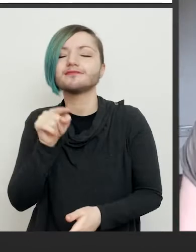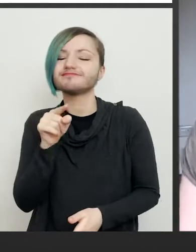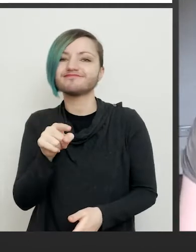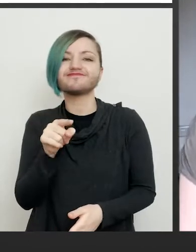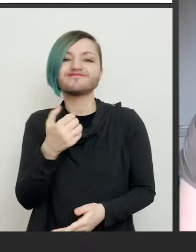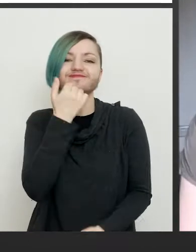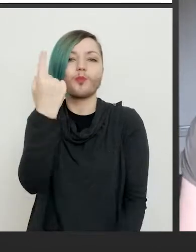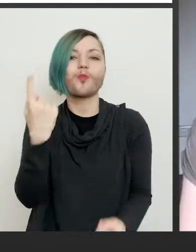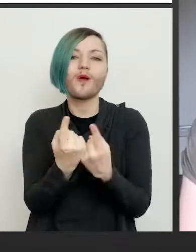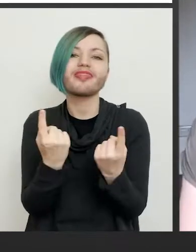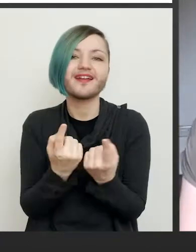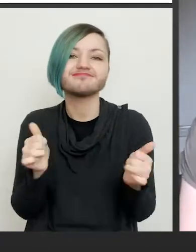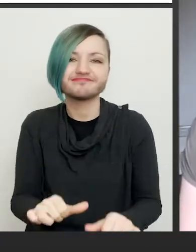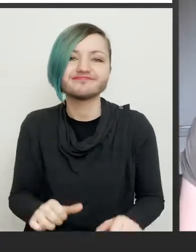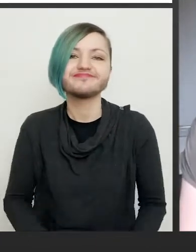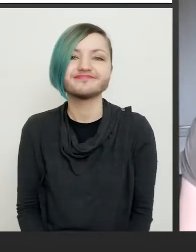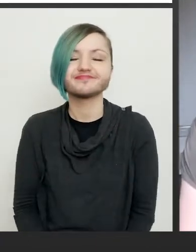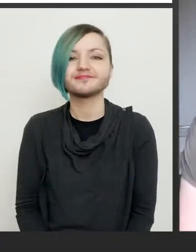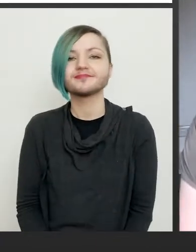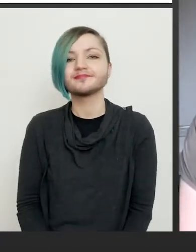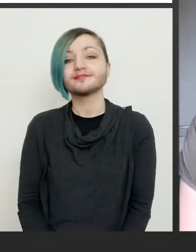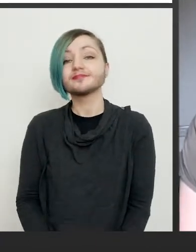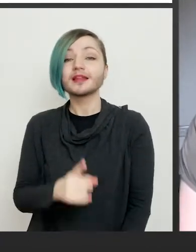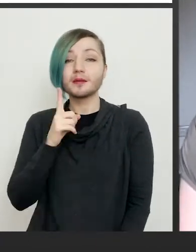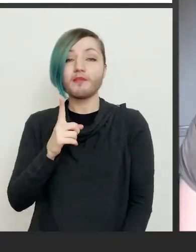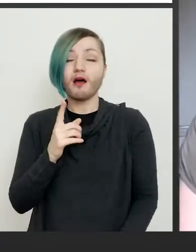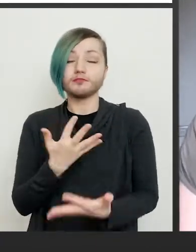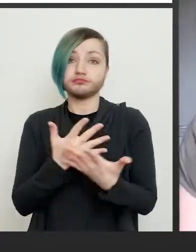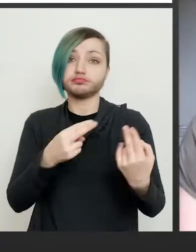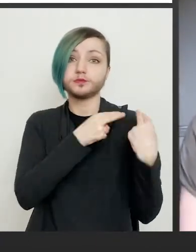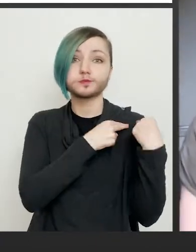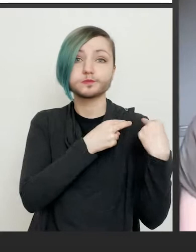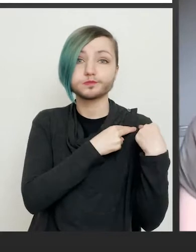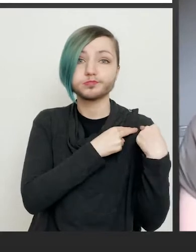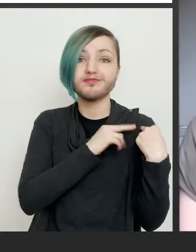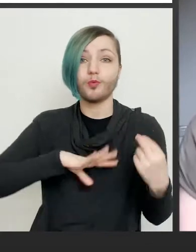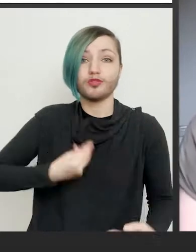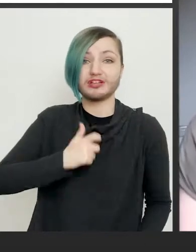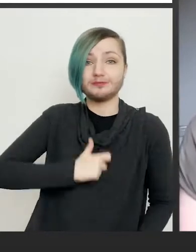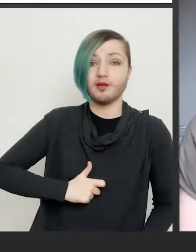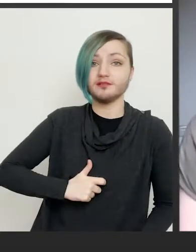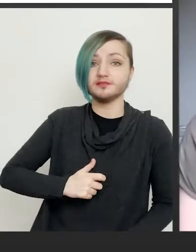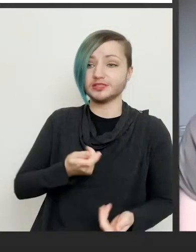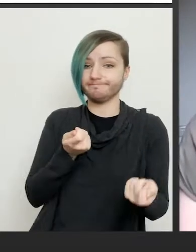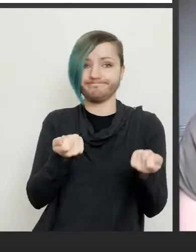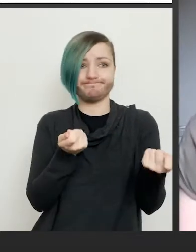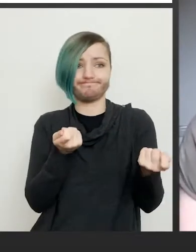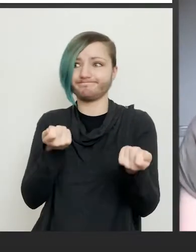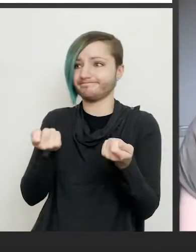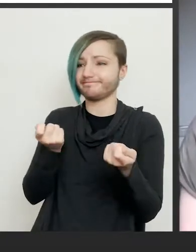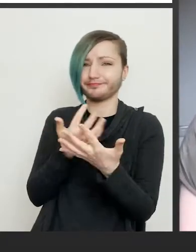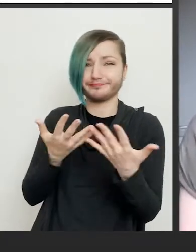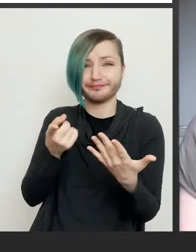being the most important thing. Yeah. But it is a big responsibility on the person to have to manage all of